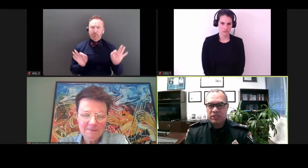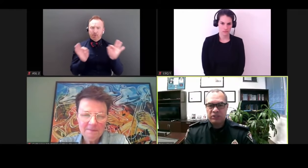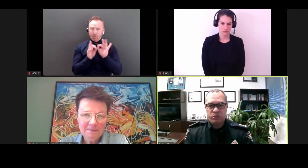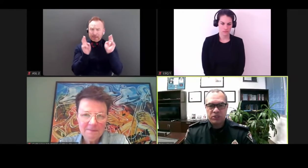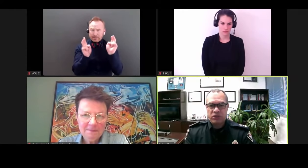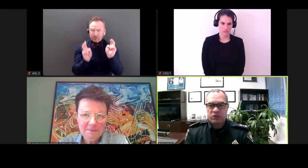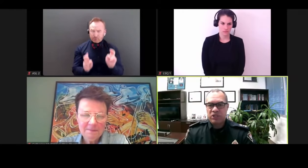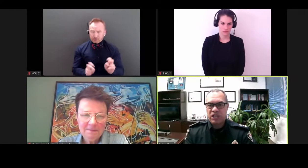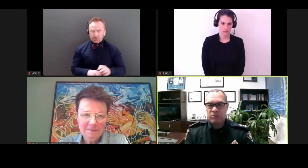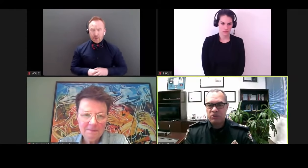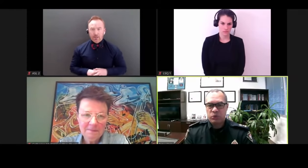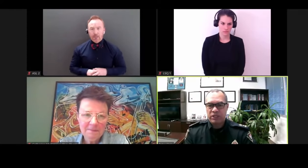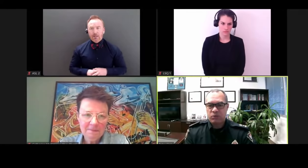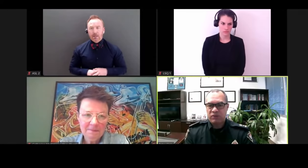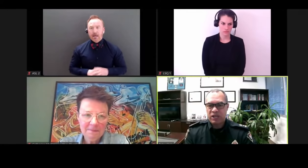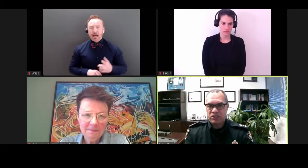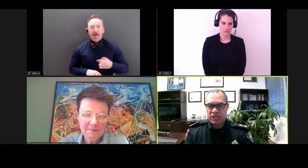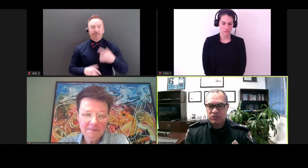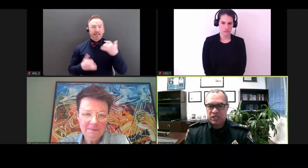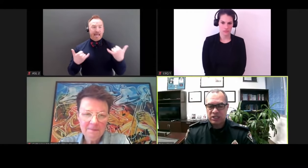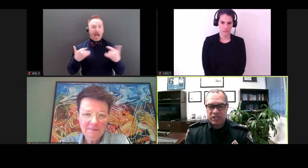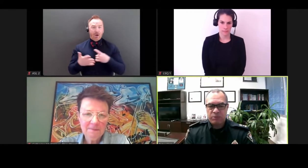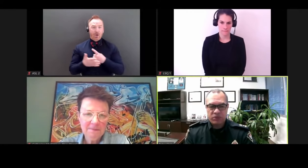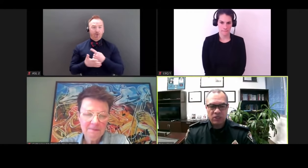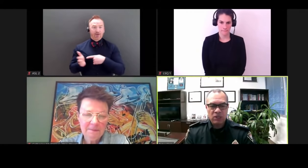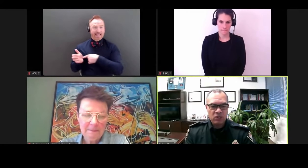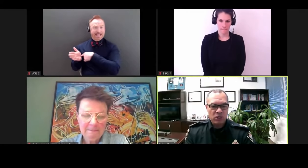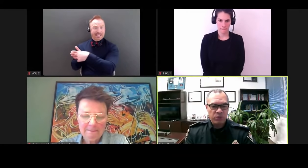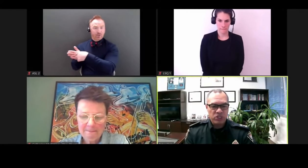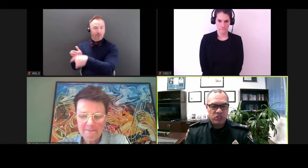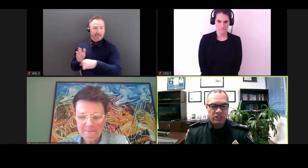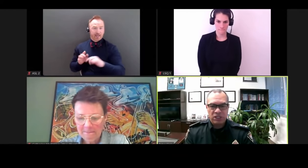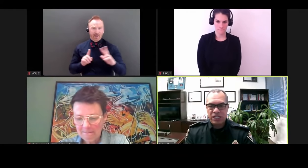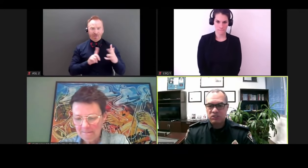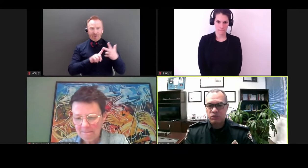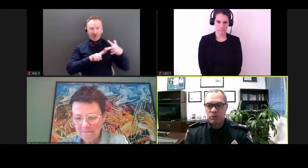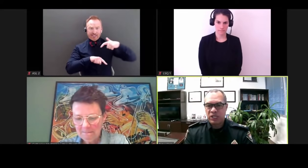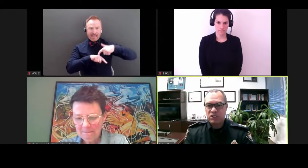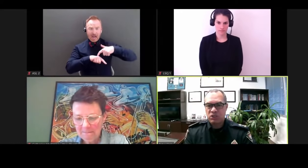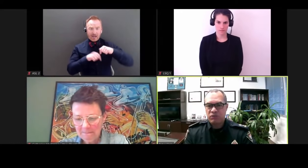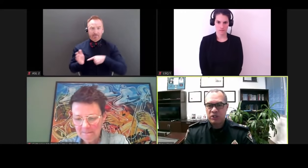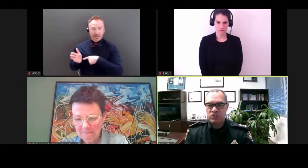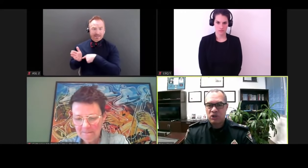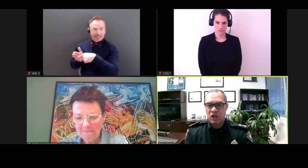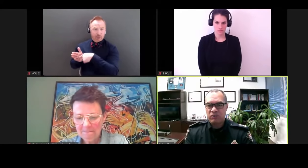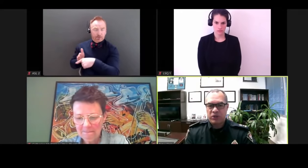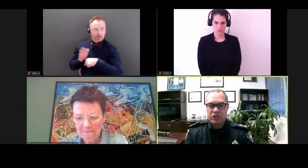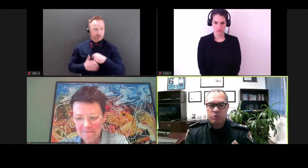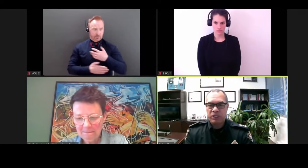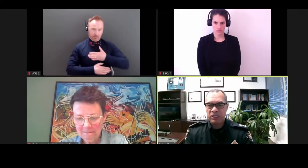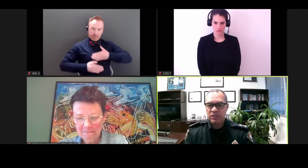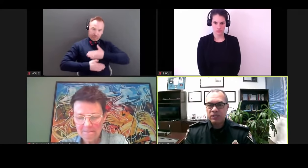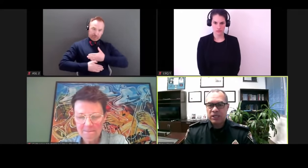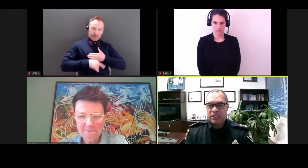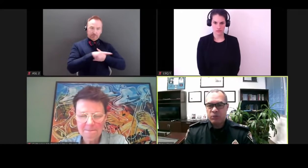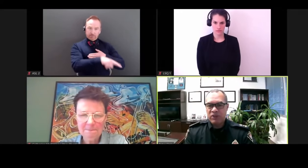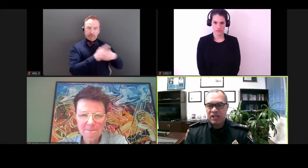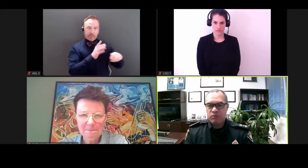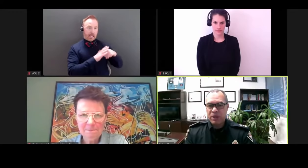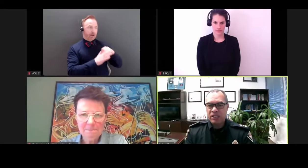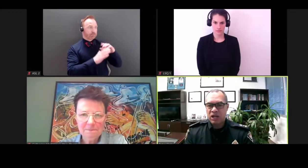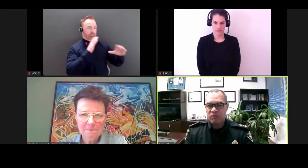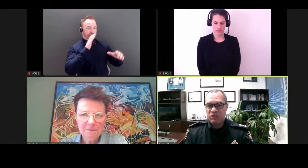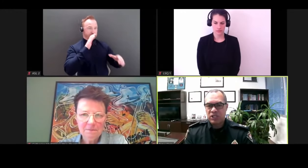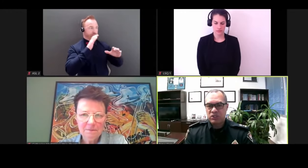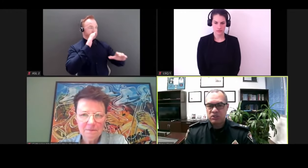I think this will be the third time this week, and we've had a chance to get in depth. So I appreciate the lines of communication are very strong and very open, and that we've had